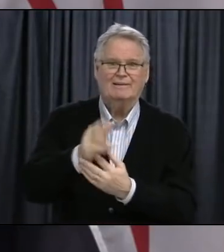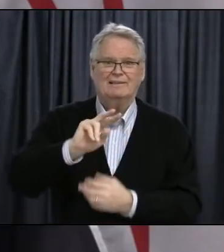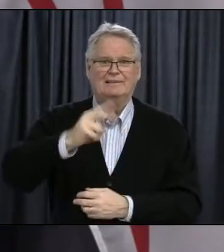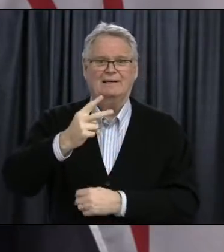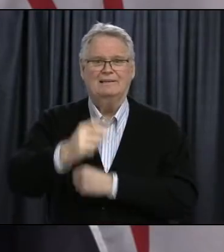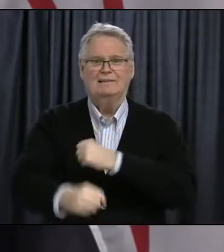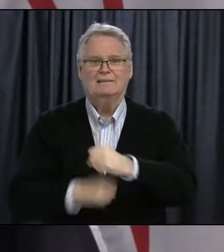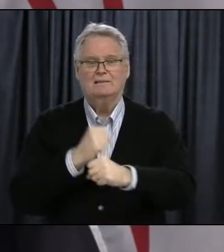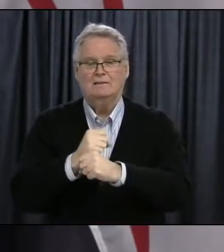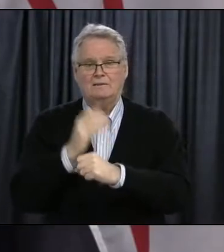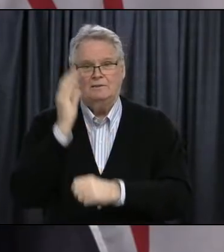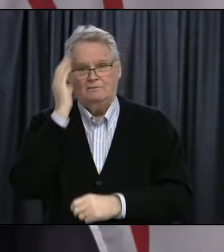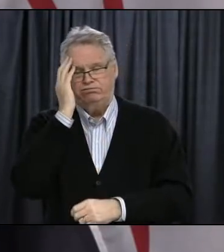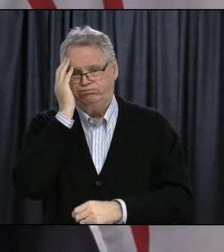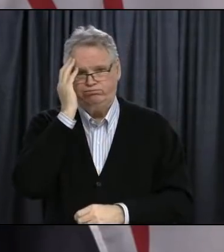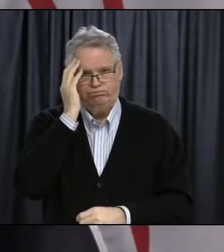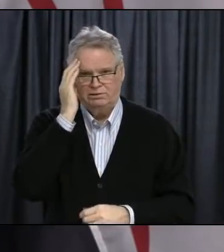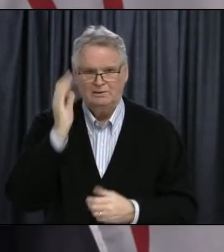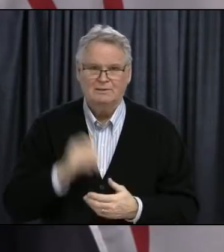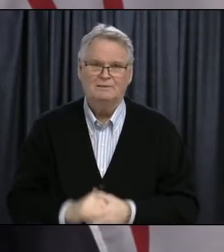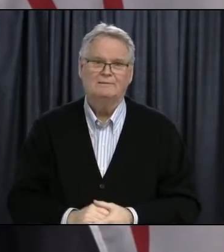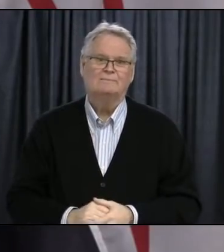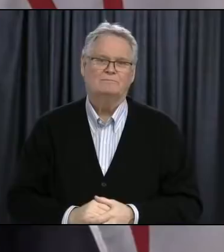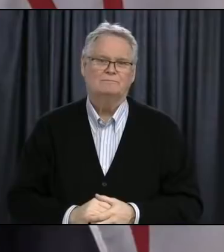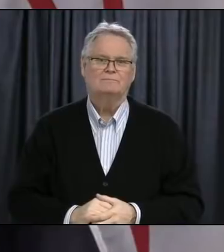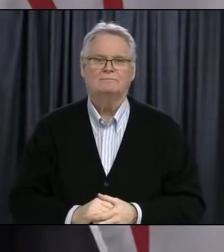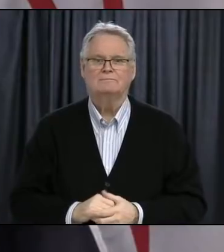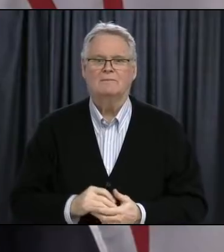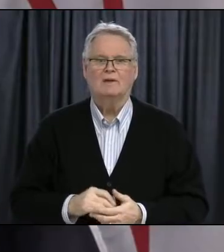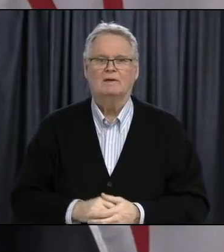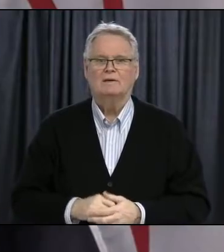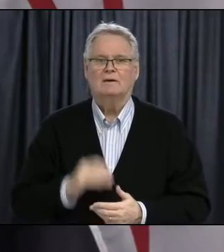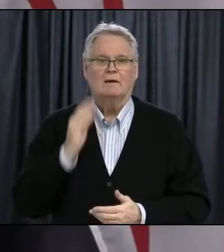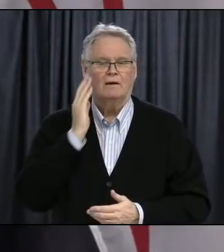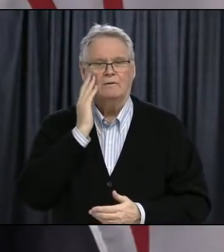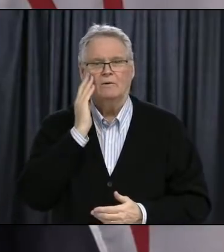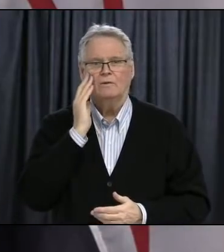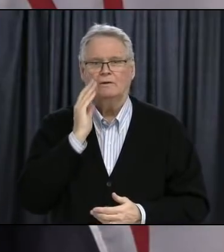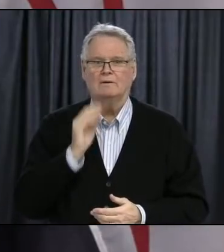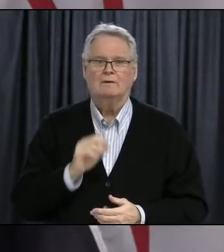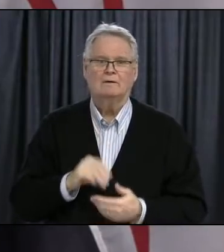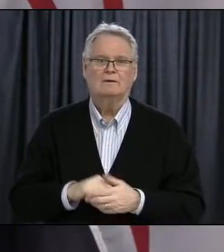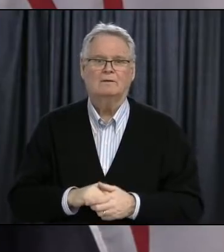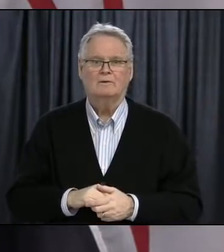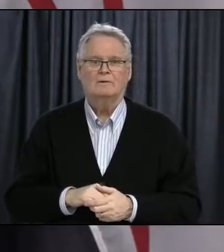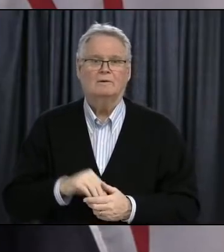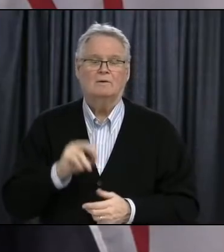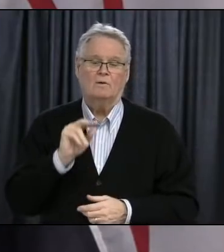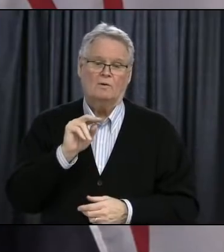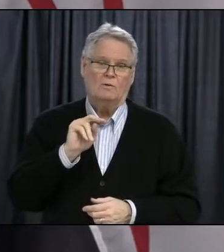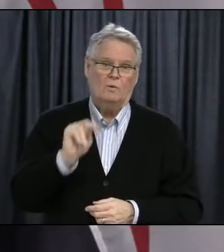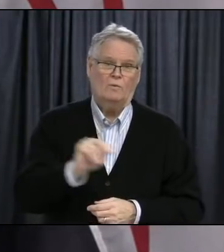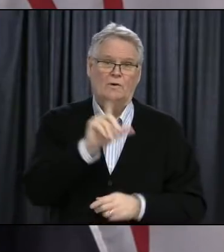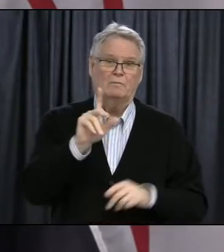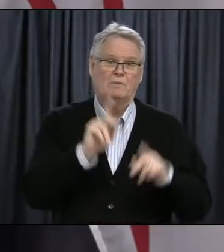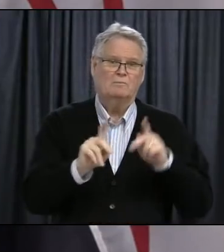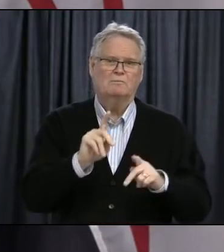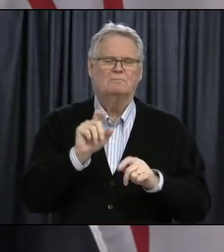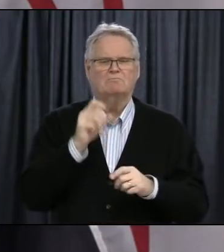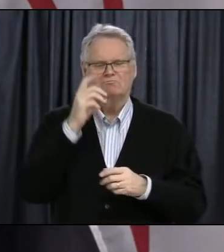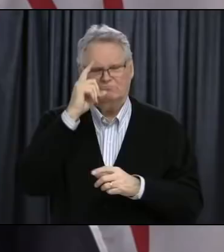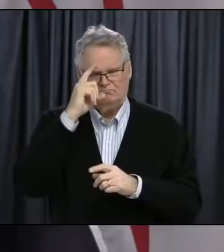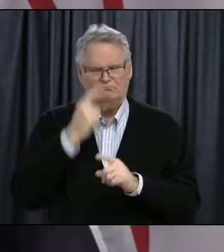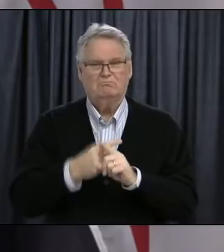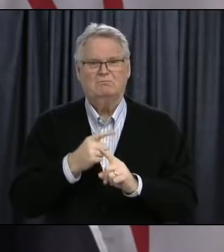what it takes to defeat COVID-19. I have confidence that we can look forward to better and brighter days